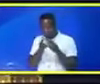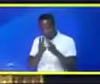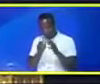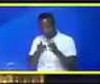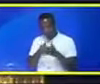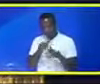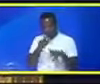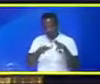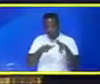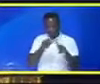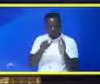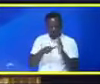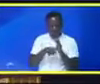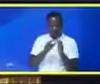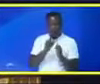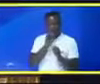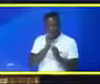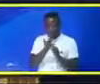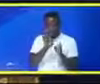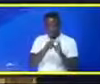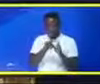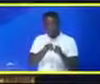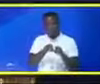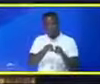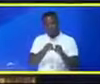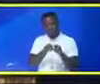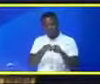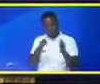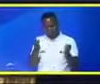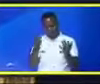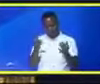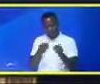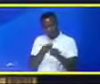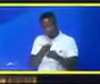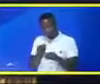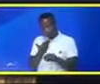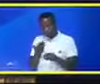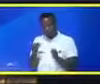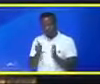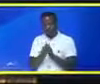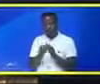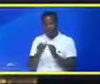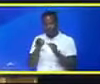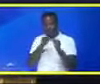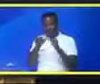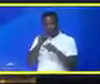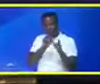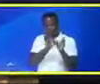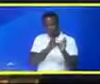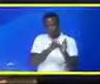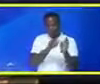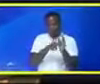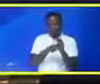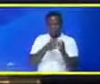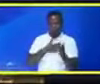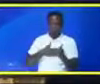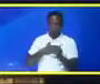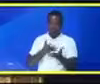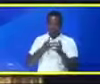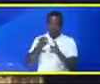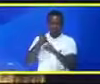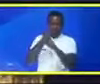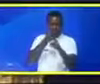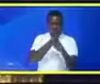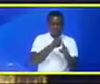in the reality of open doors. I'm going to be saying a few things about doors. And then I request that you please lend me